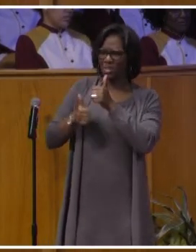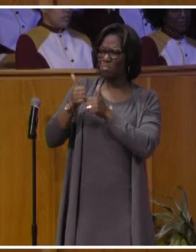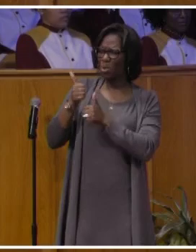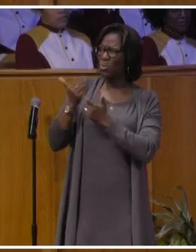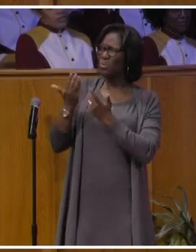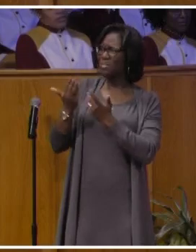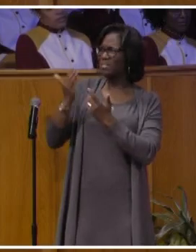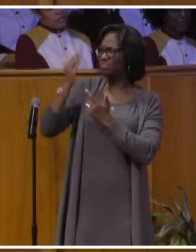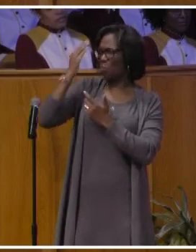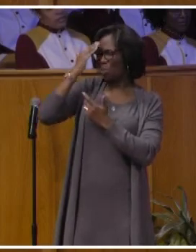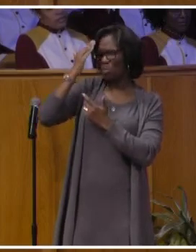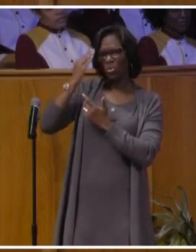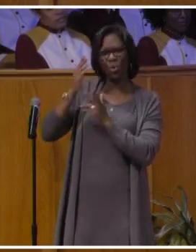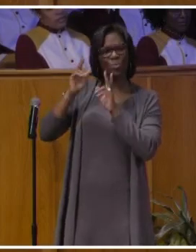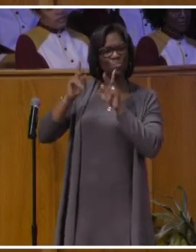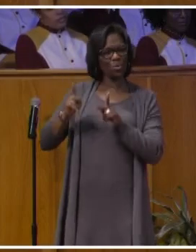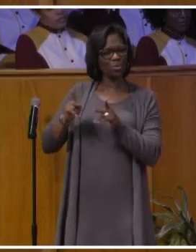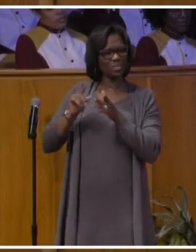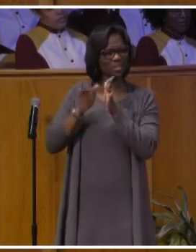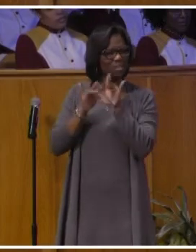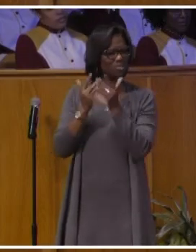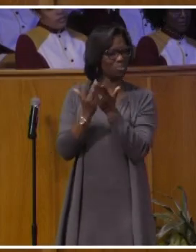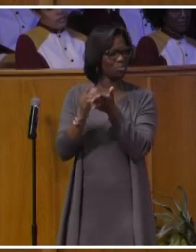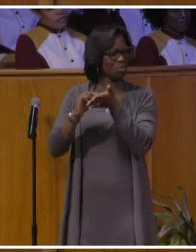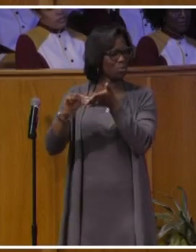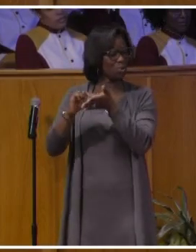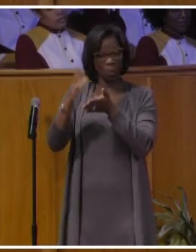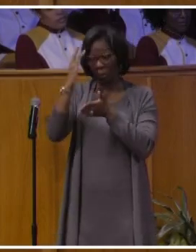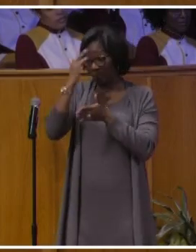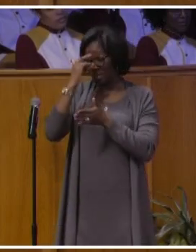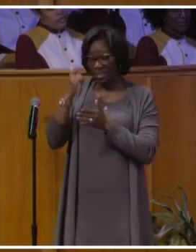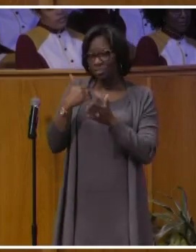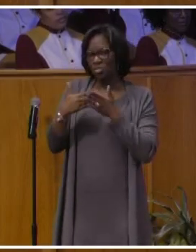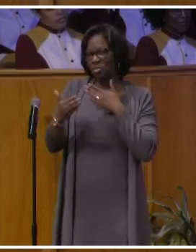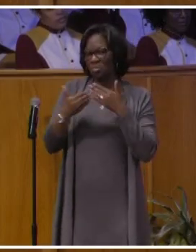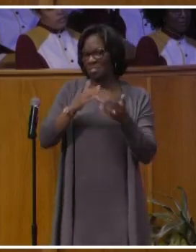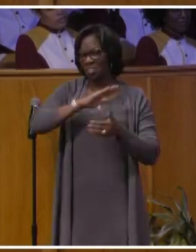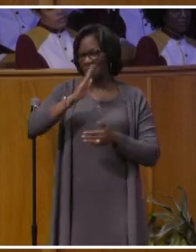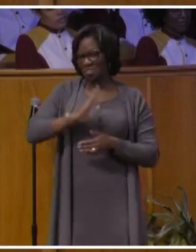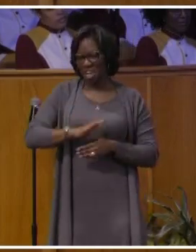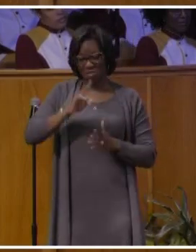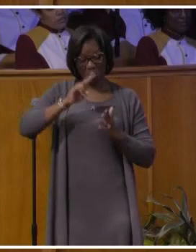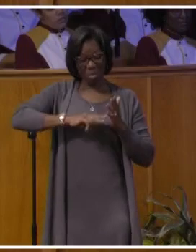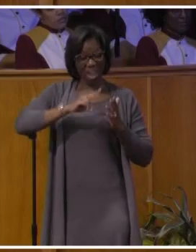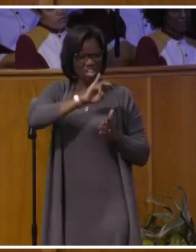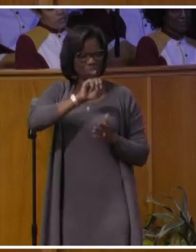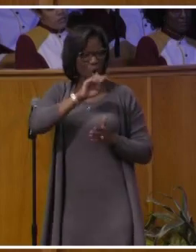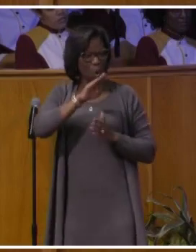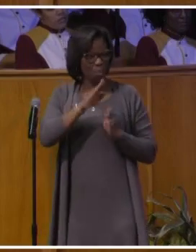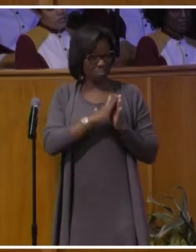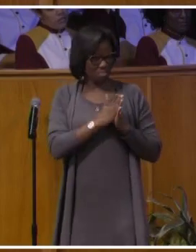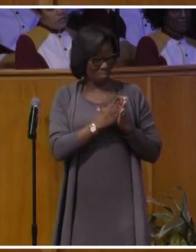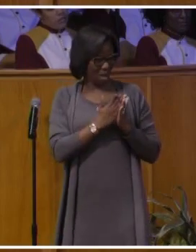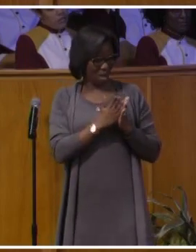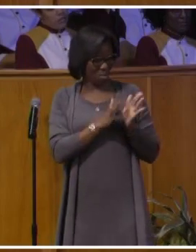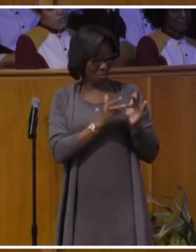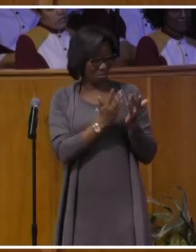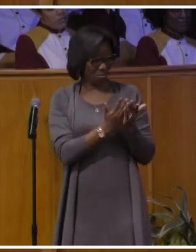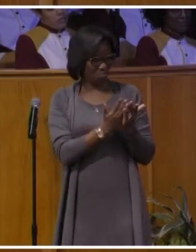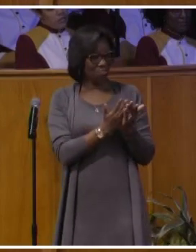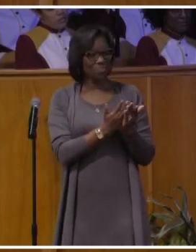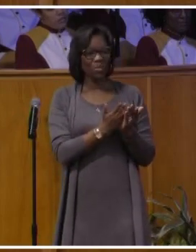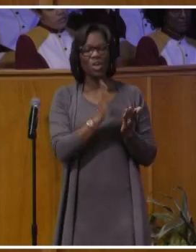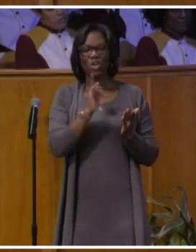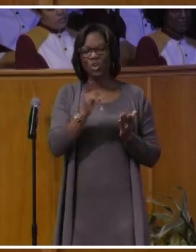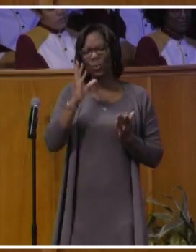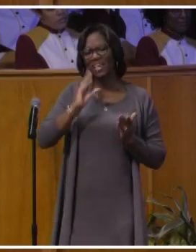well-known person in Scripture. Because even if you've never read Job's book, you're going to